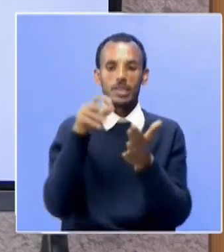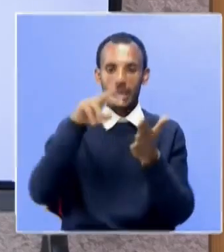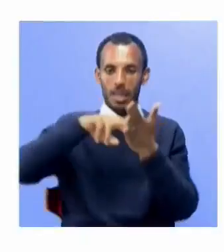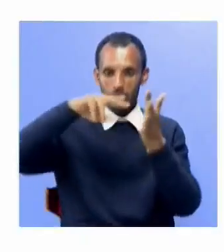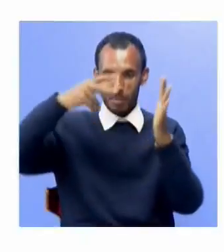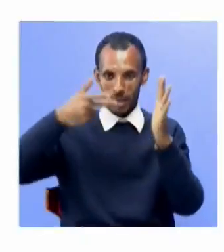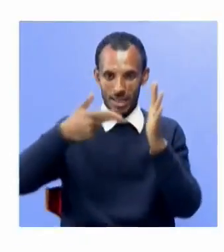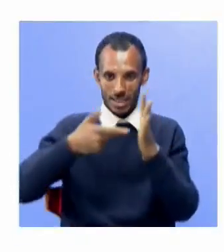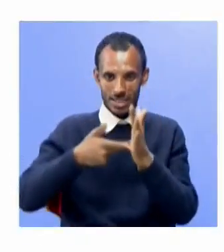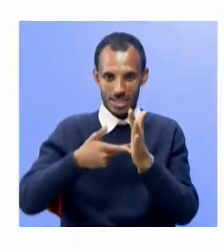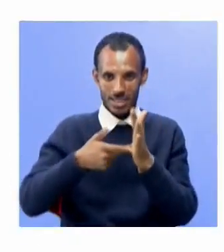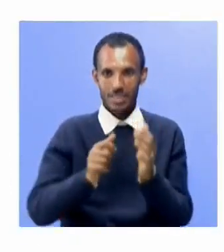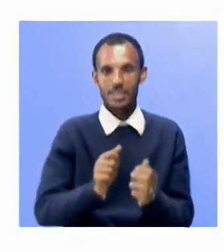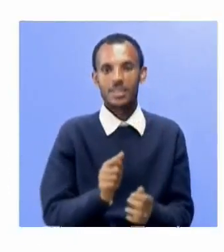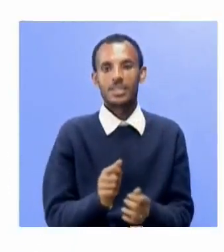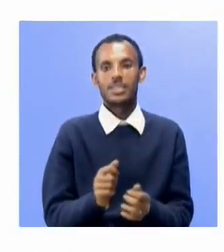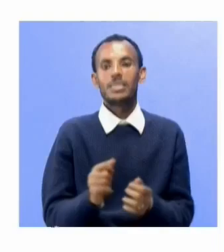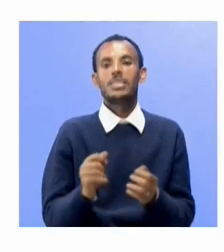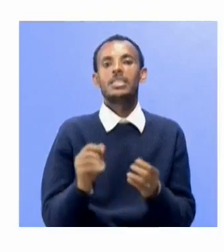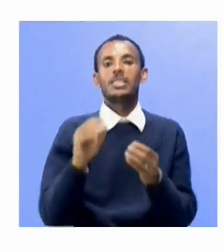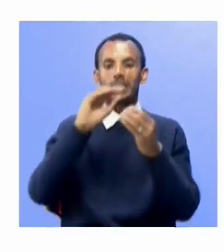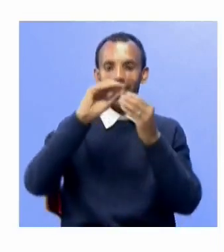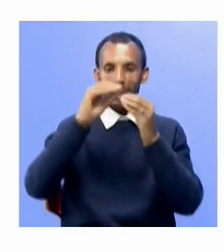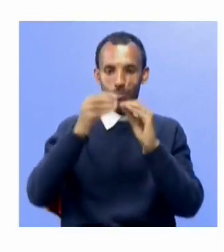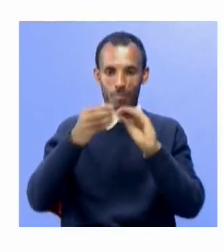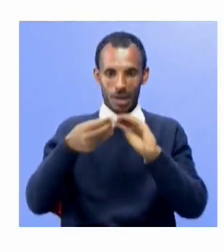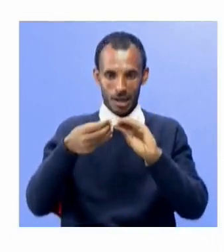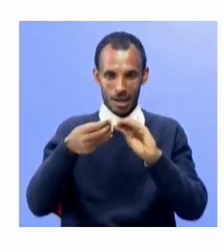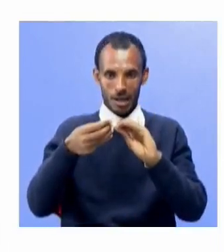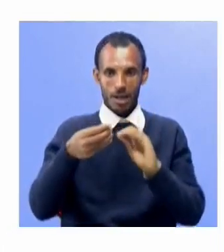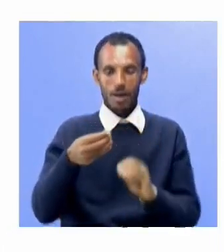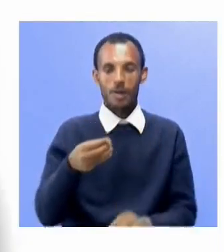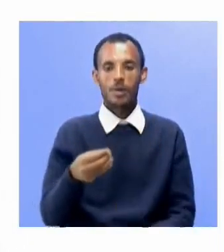is the number